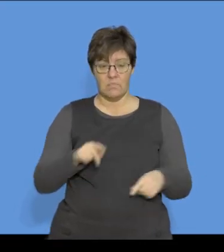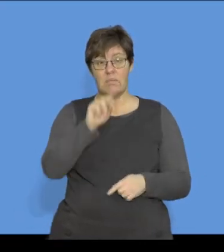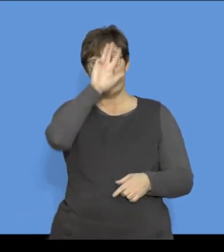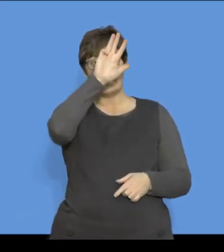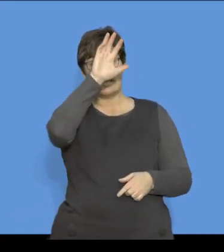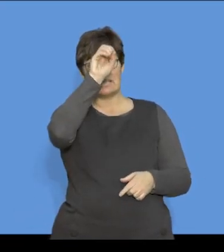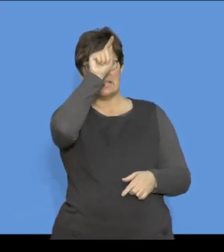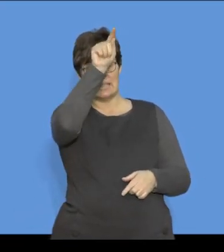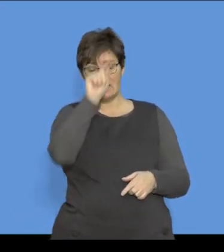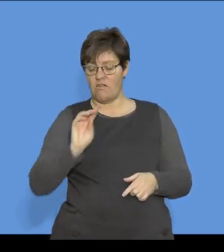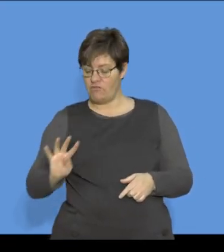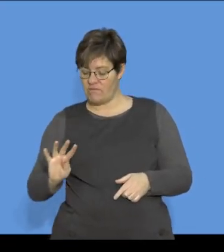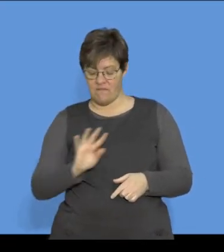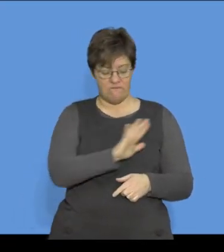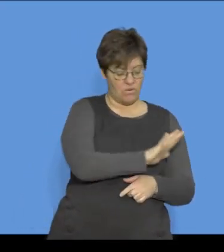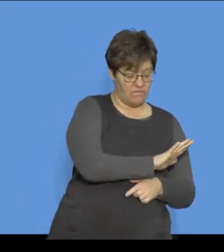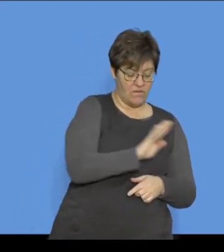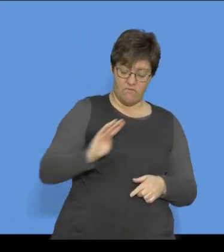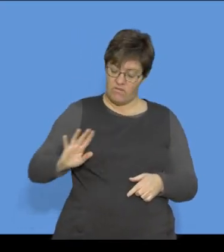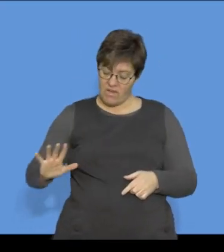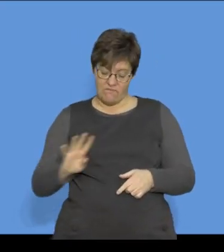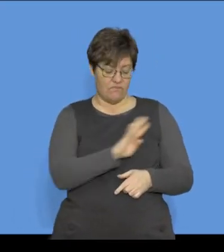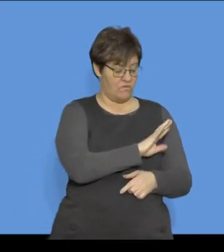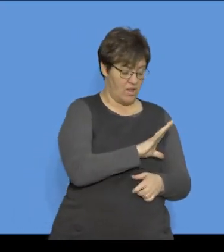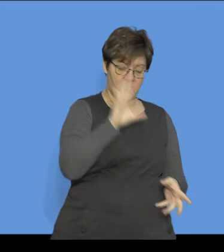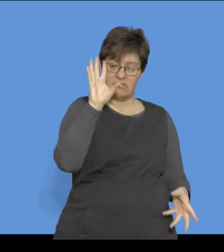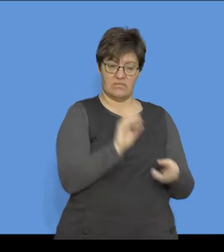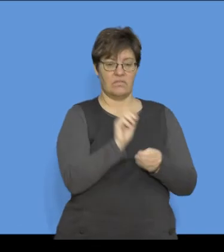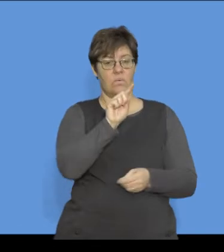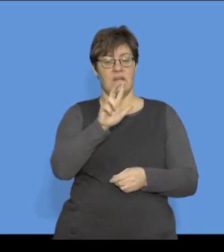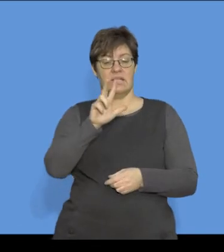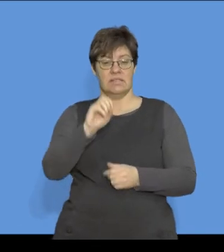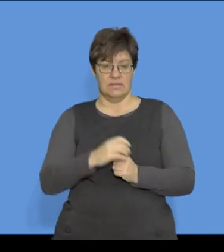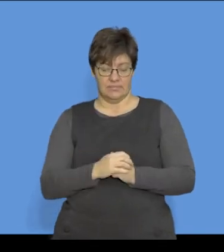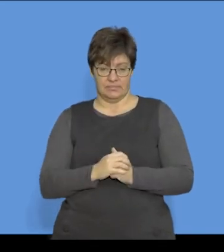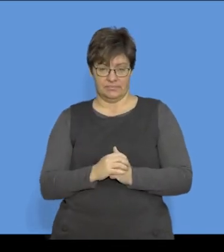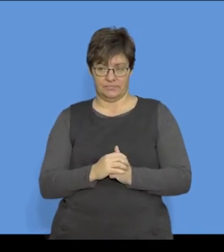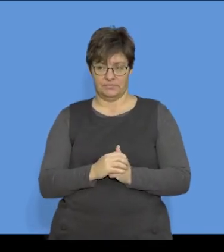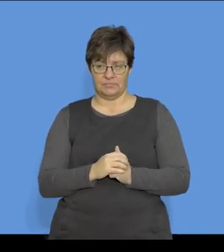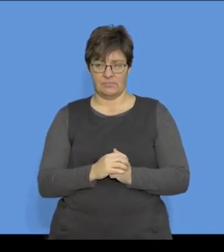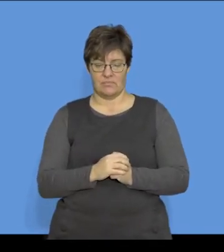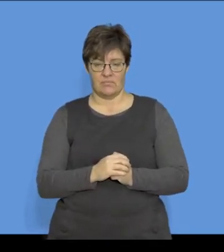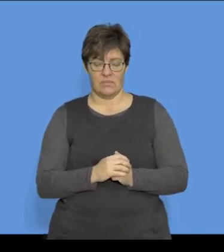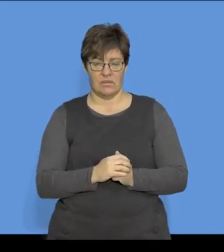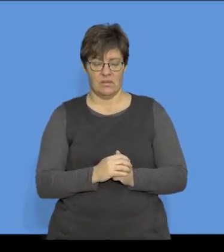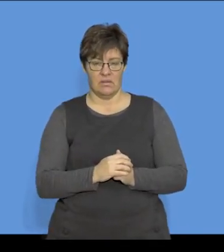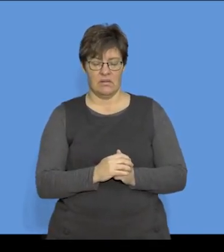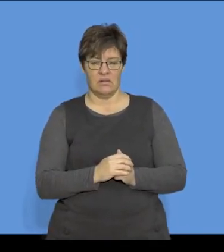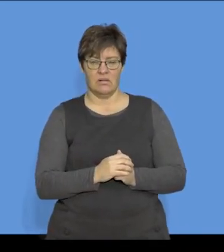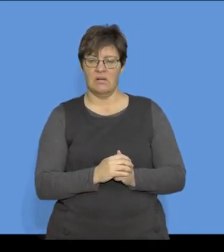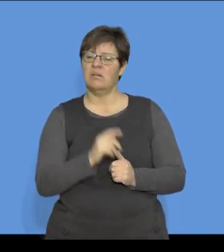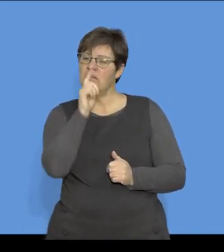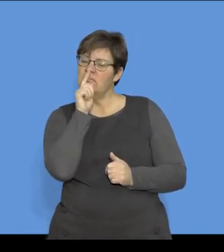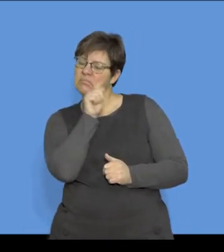45 there, 45, add them, that's 90, plus my other 90, again, 180 degrees. So you see, these